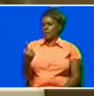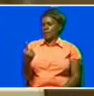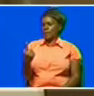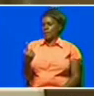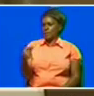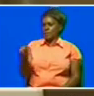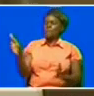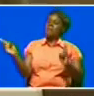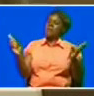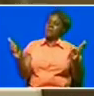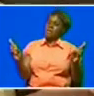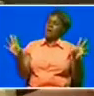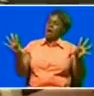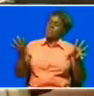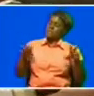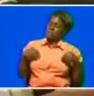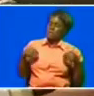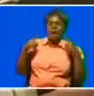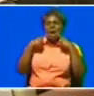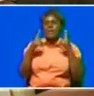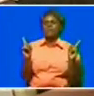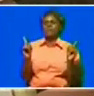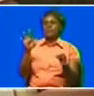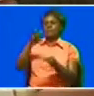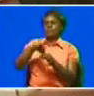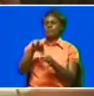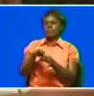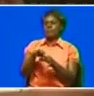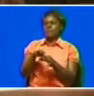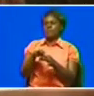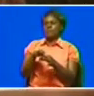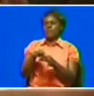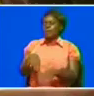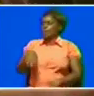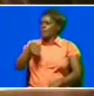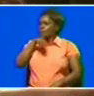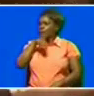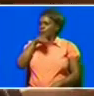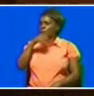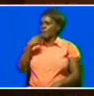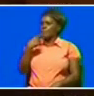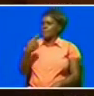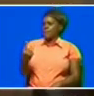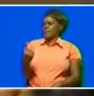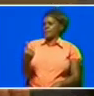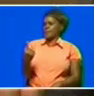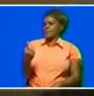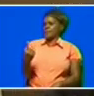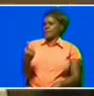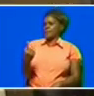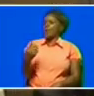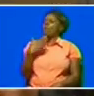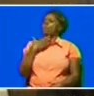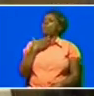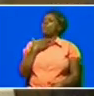they'll be ready to accept the outcome of the elections. What the Honorable Raila Odinga said to us was that they